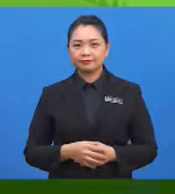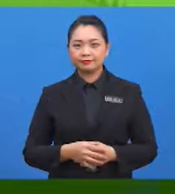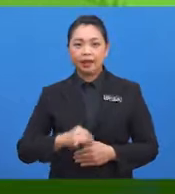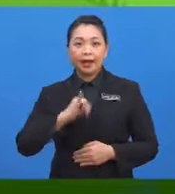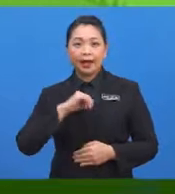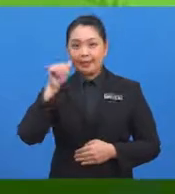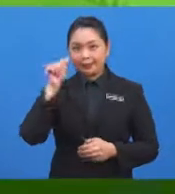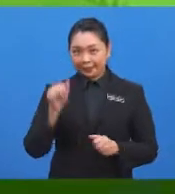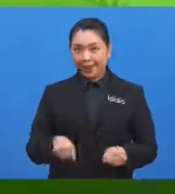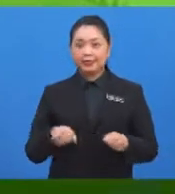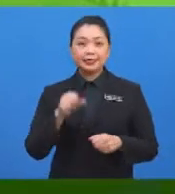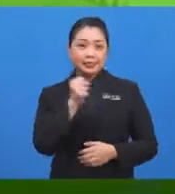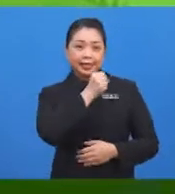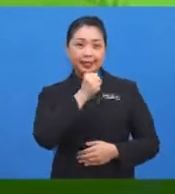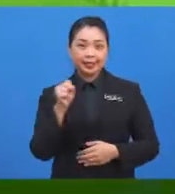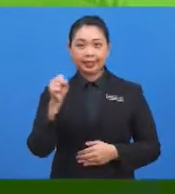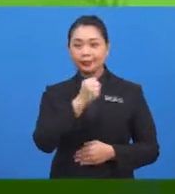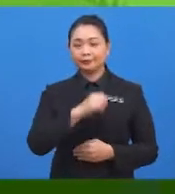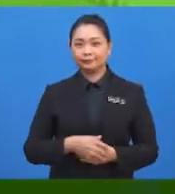I can sing.